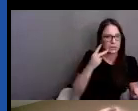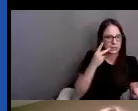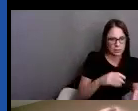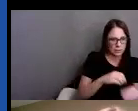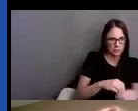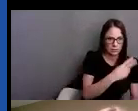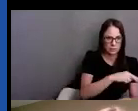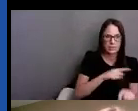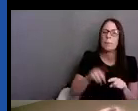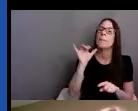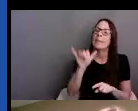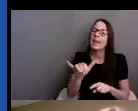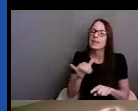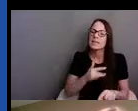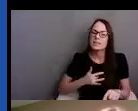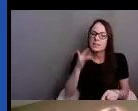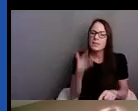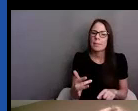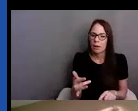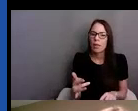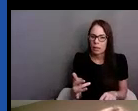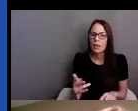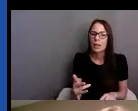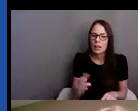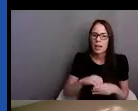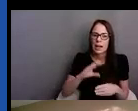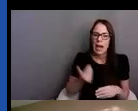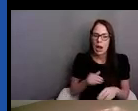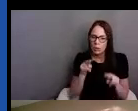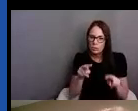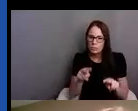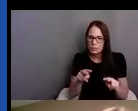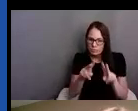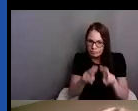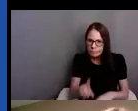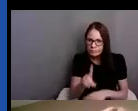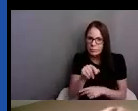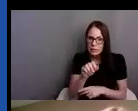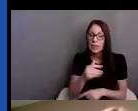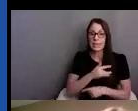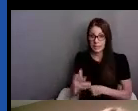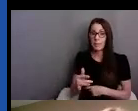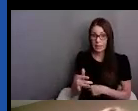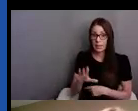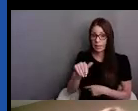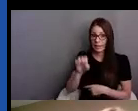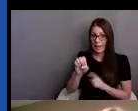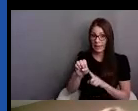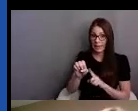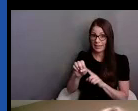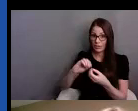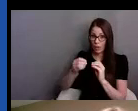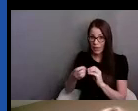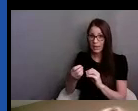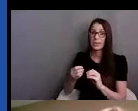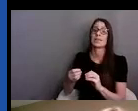pretty typical for what we see in our surveillance data, where we see typically our case trends or our percent